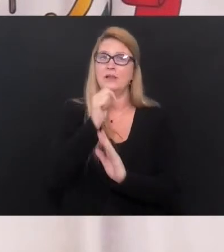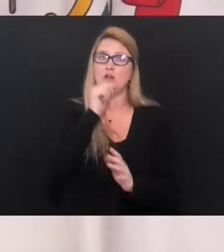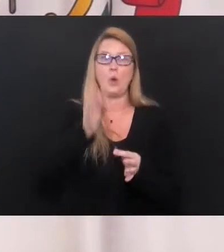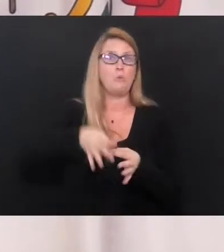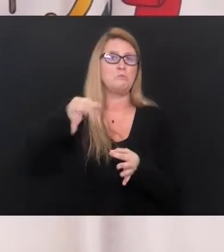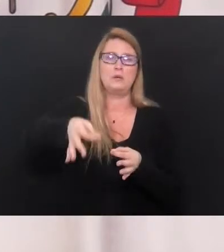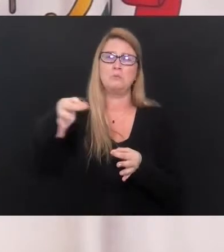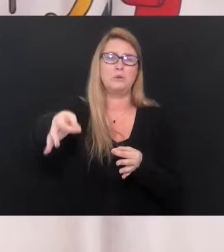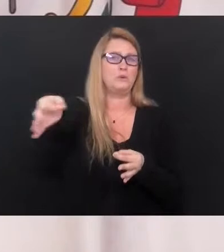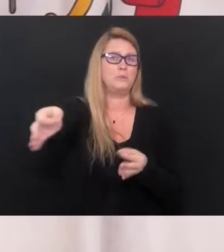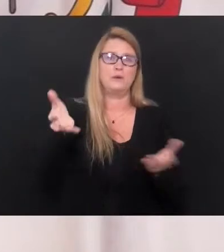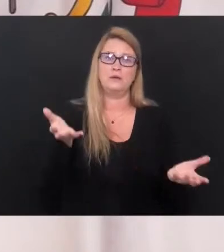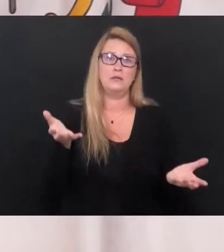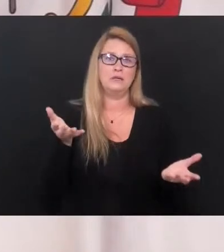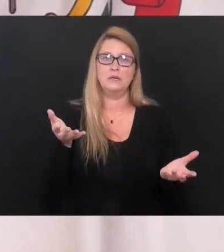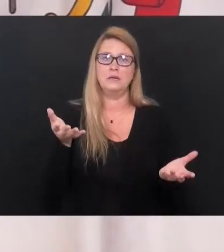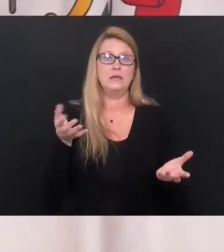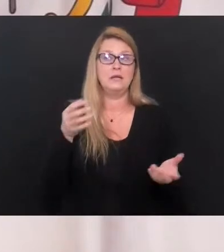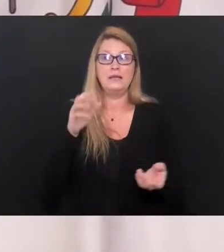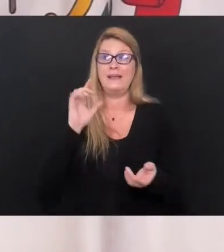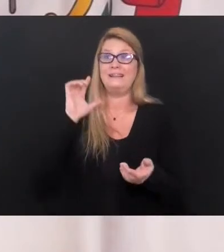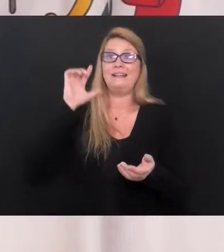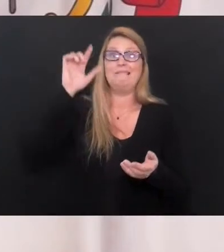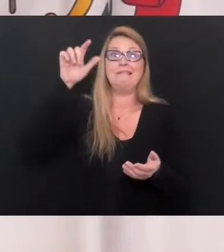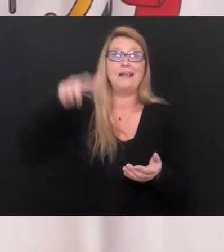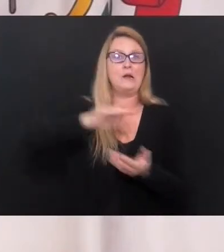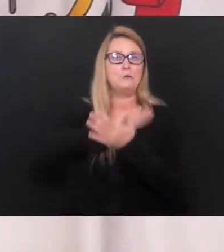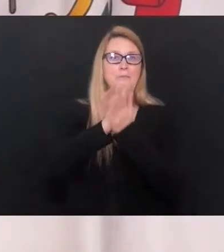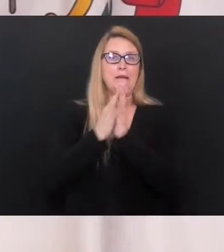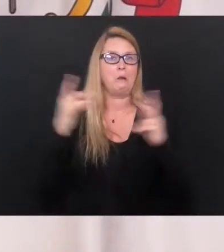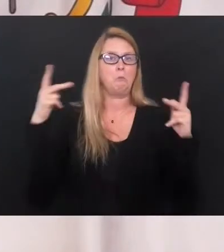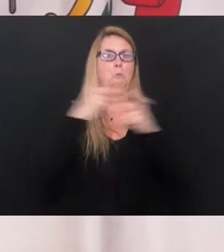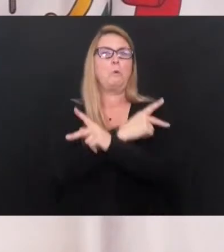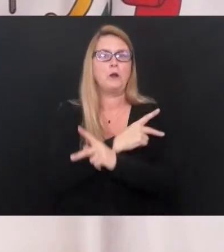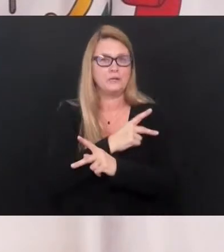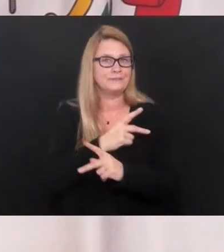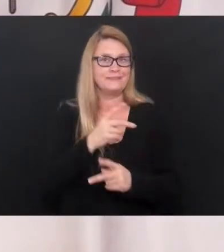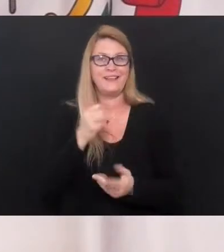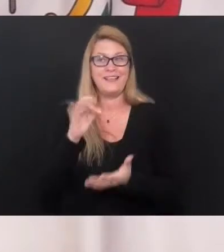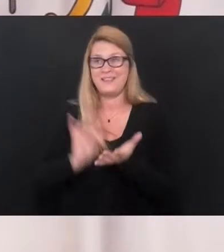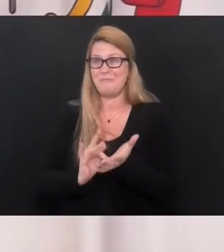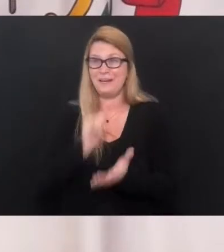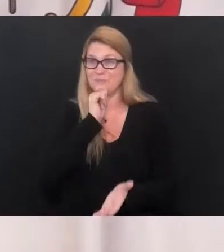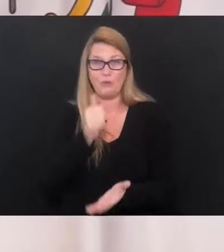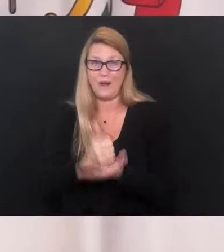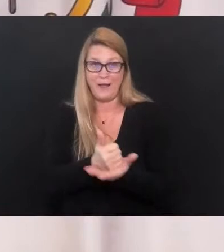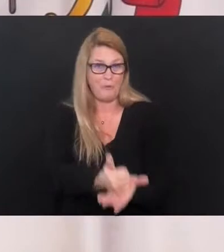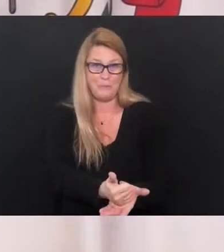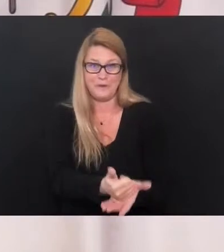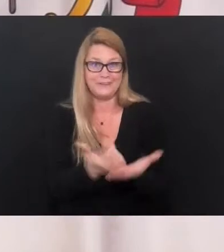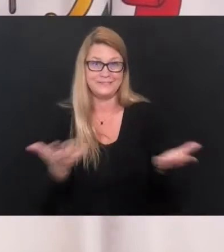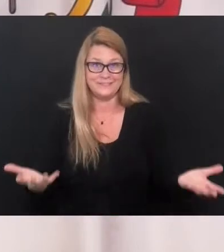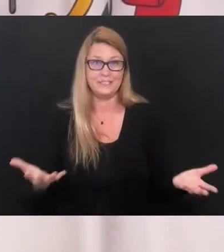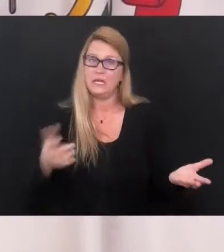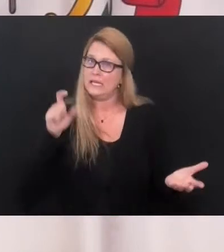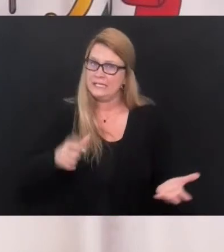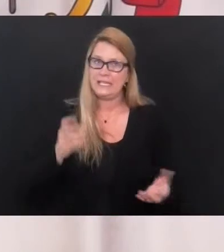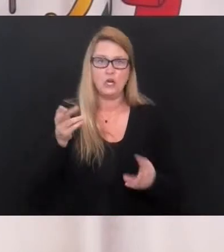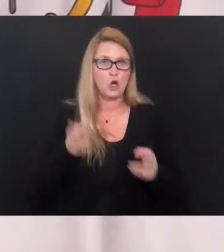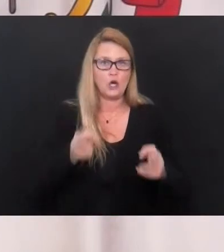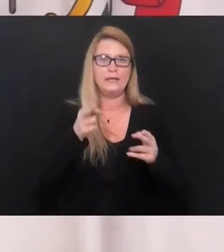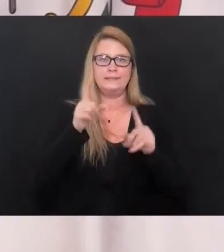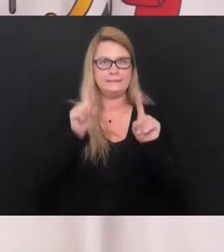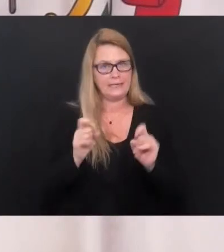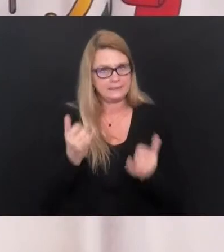on. And then, absolutely, when you're tested, it's too late for the antibodies to do you any good, and you're in a world of